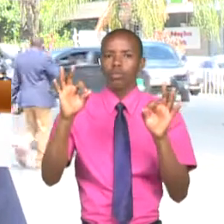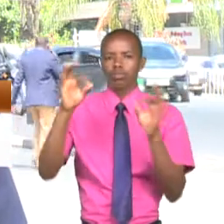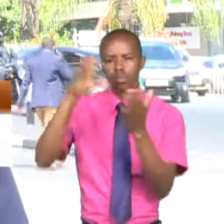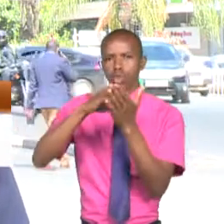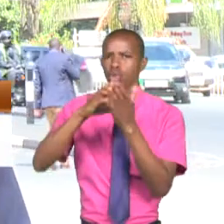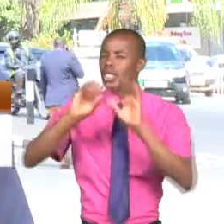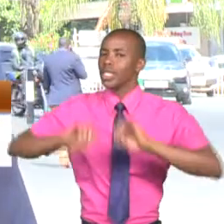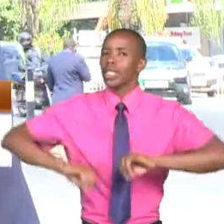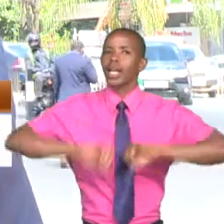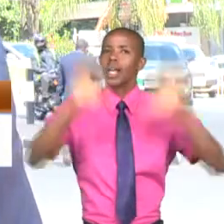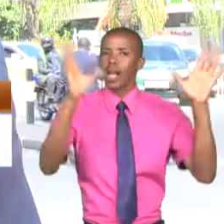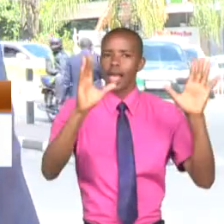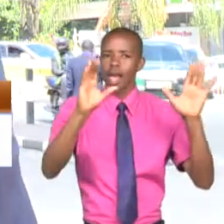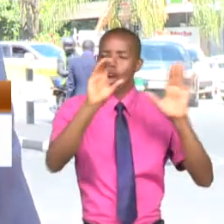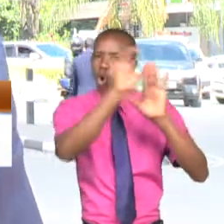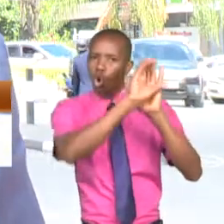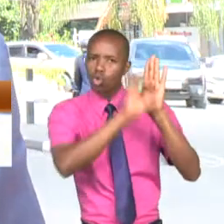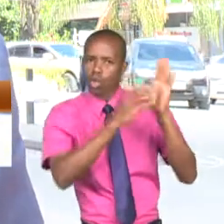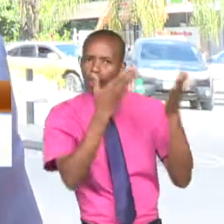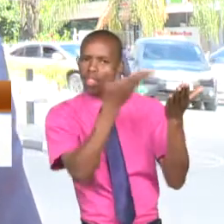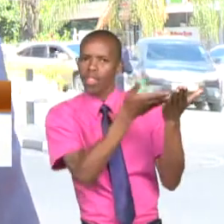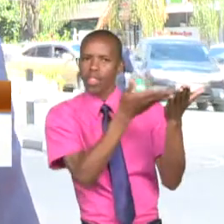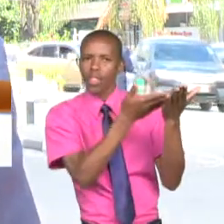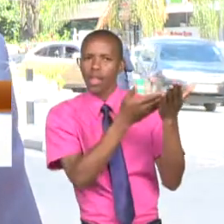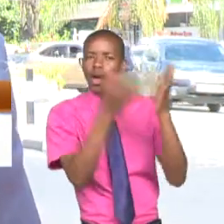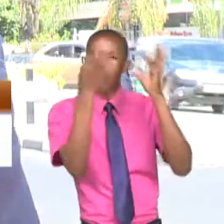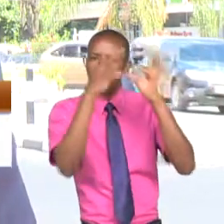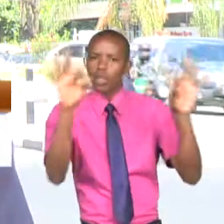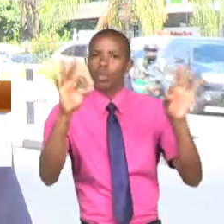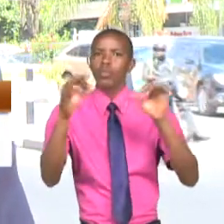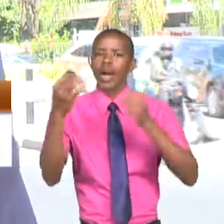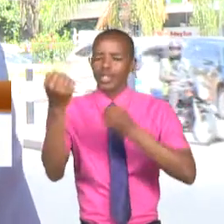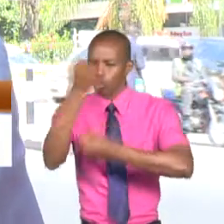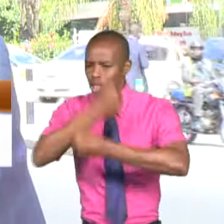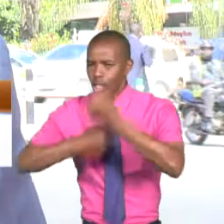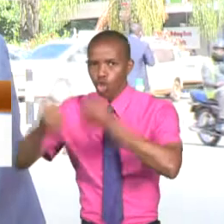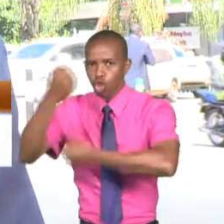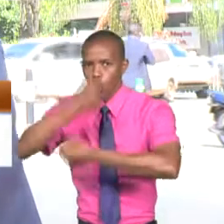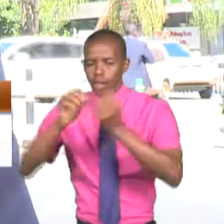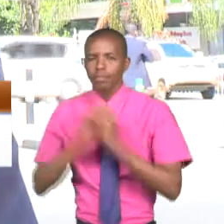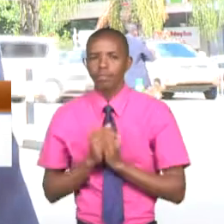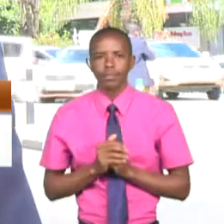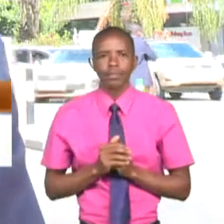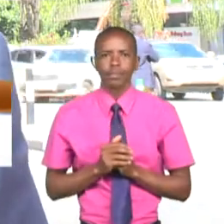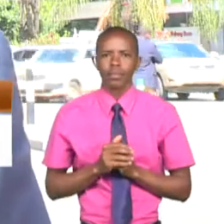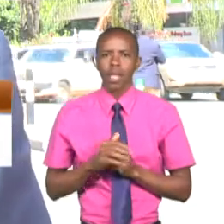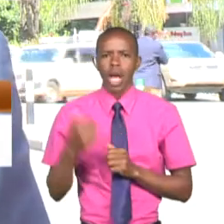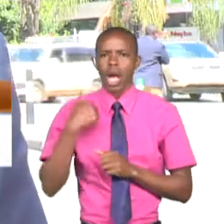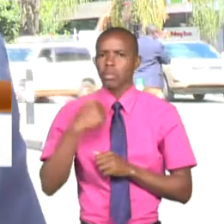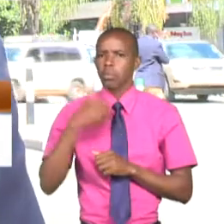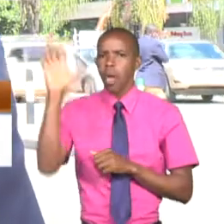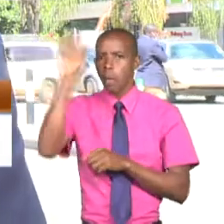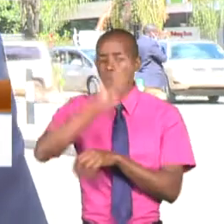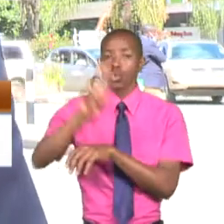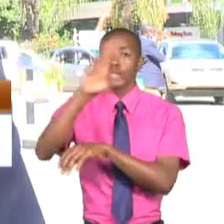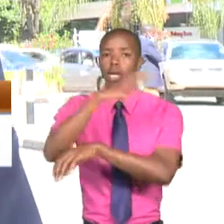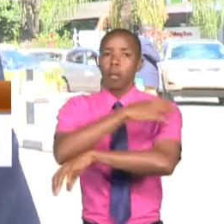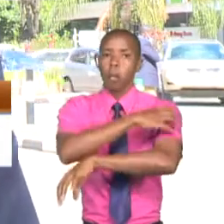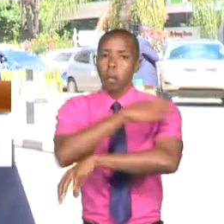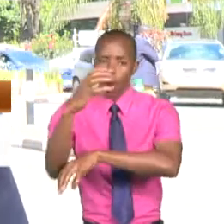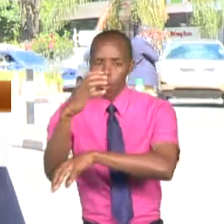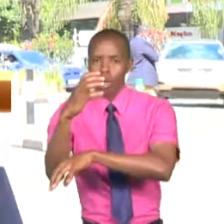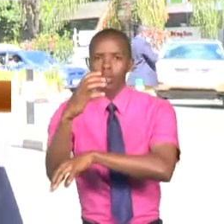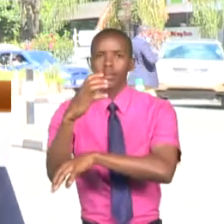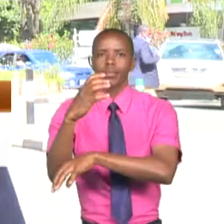clearly stipulated, the freedom of association. So we should not have misuse of power in as